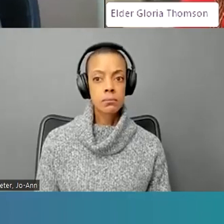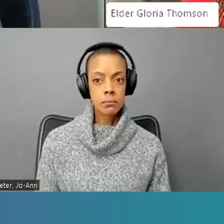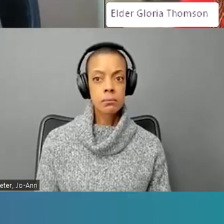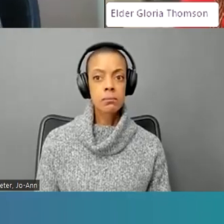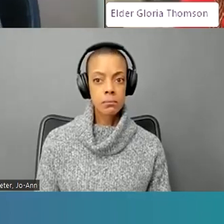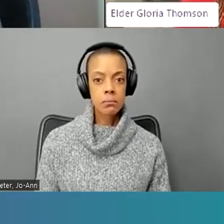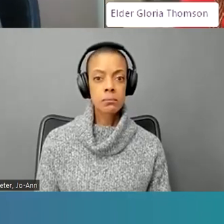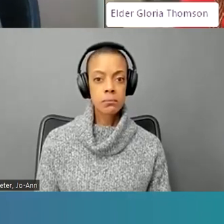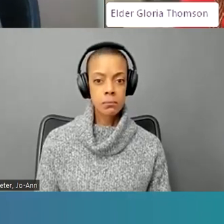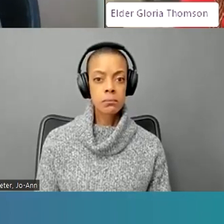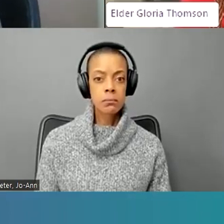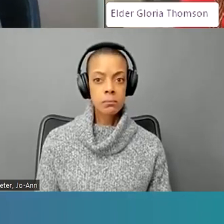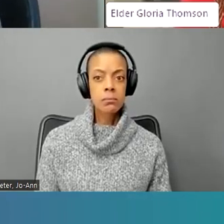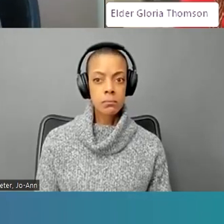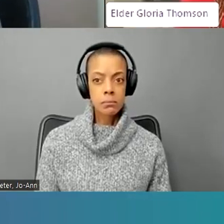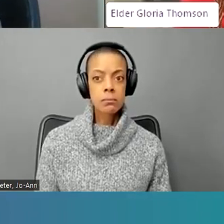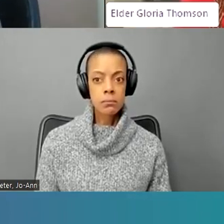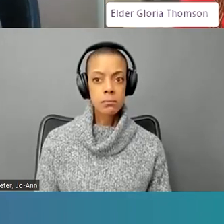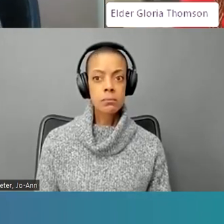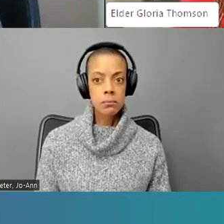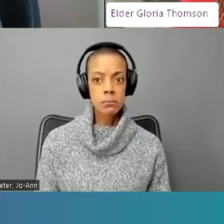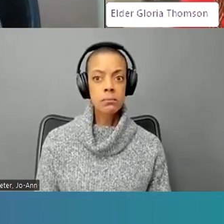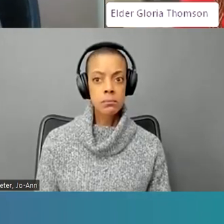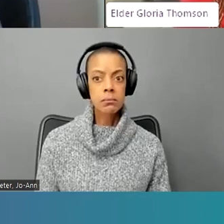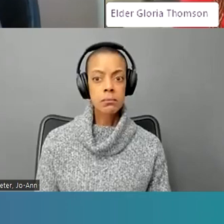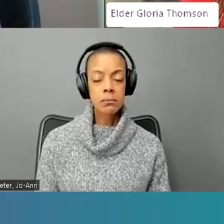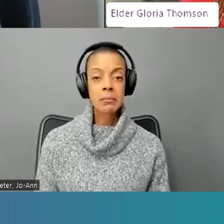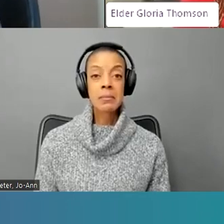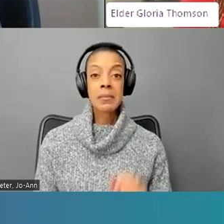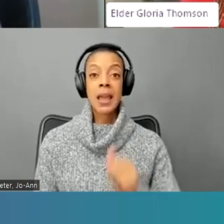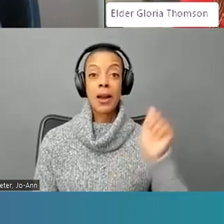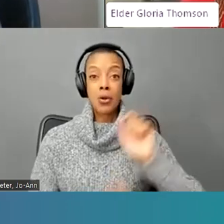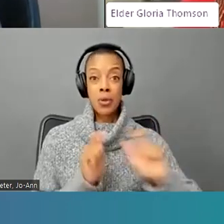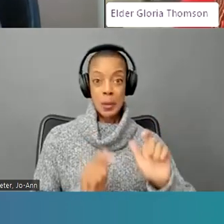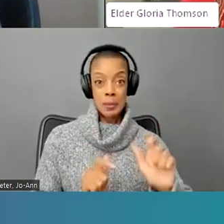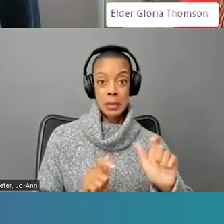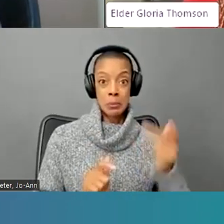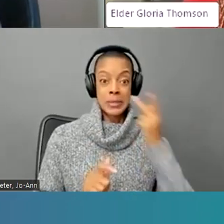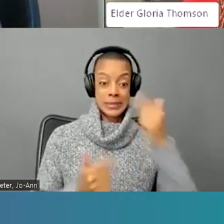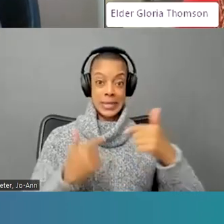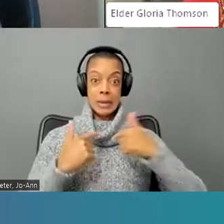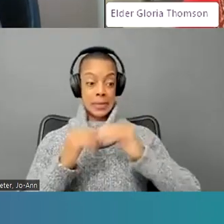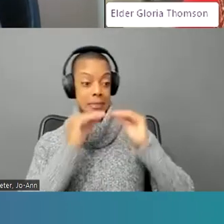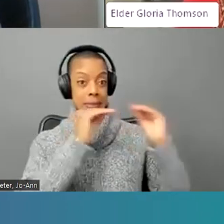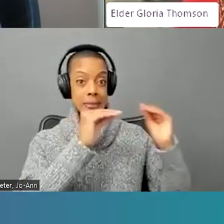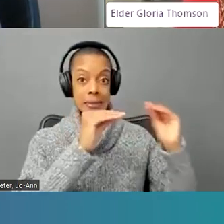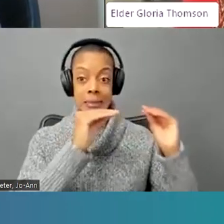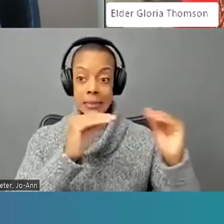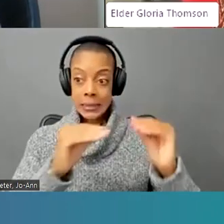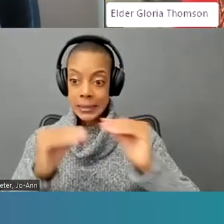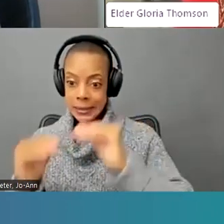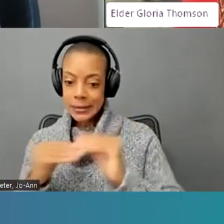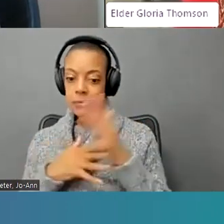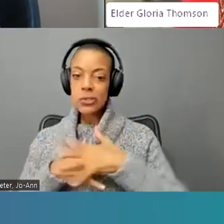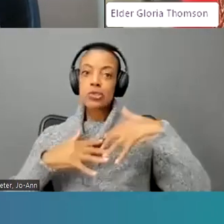probably consider me as a traitor. But to me, what I'm teaching that